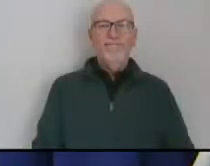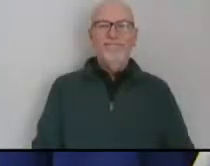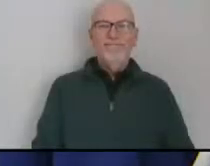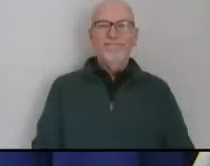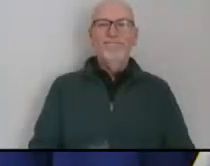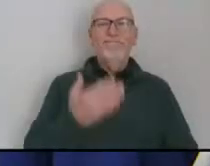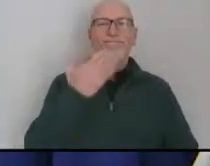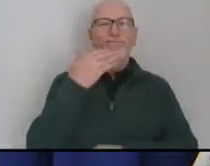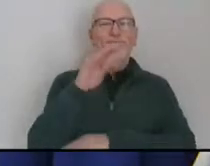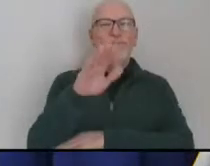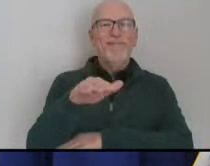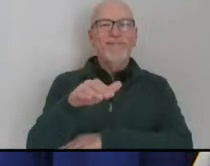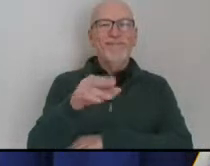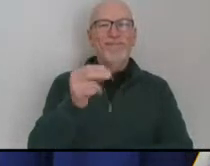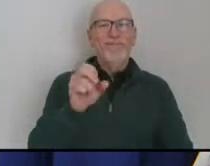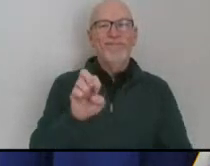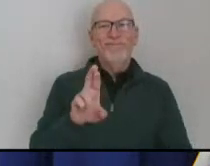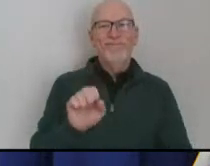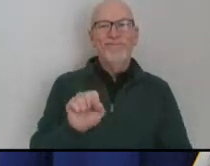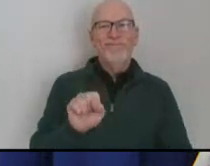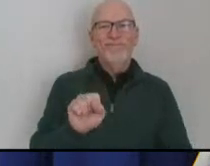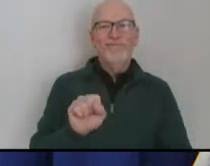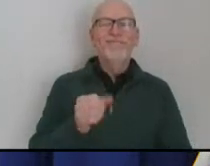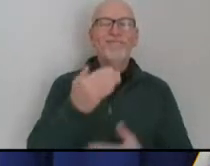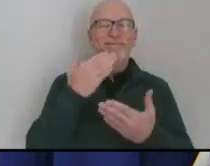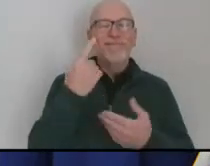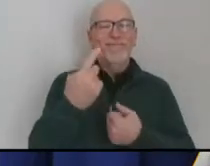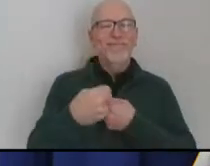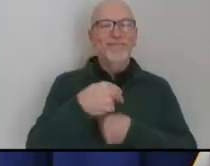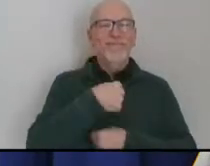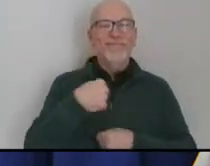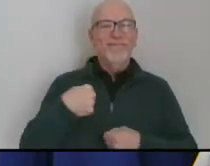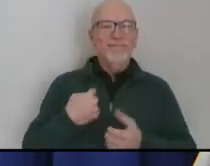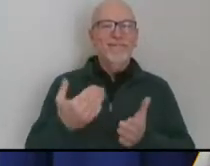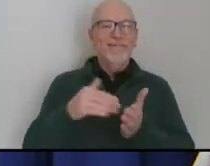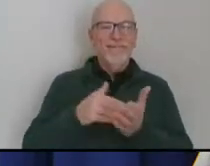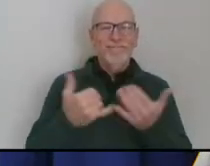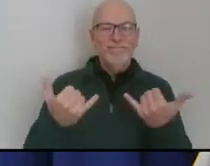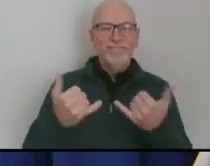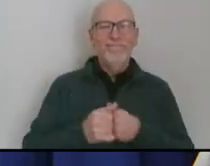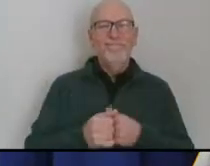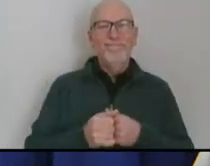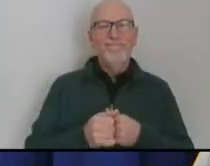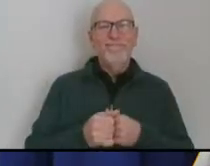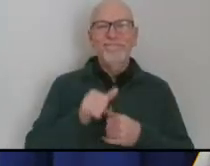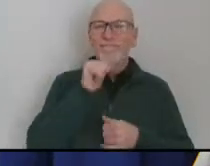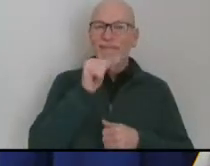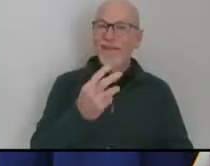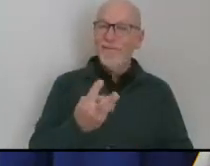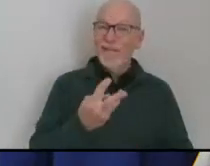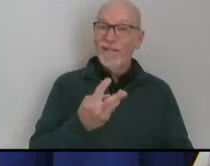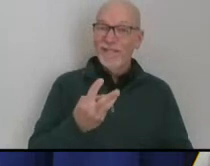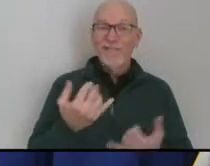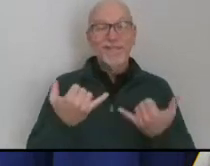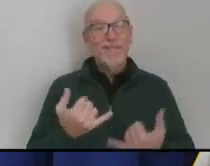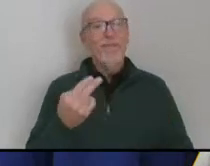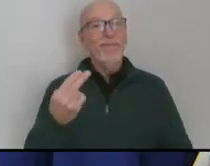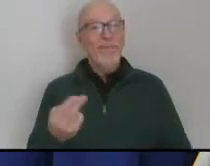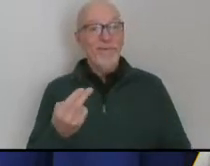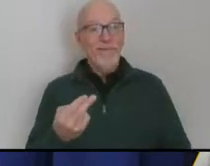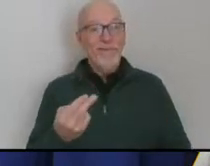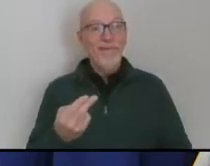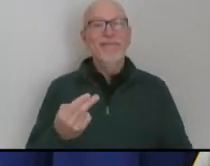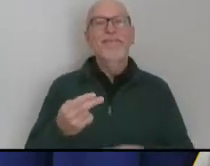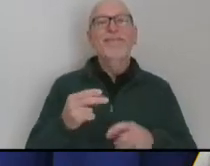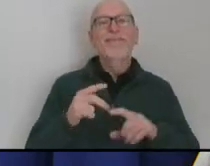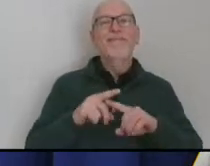Good afternoon, Hoosiers. Thank you for joining us once again, not on Wednesday, on Thursday, but the